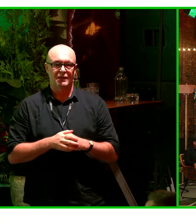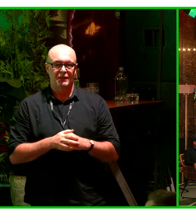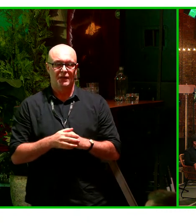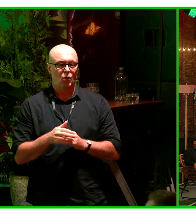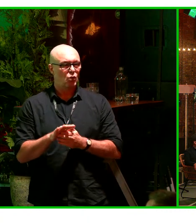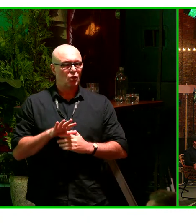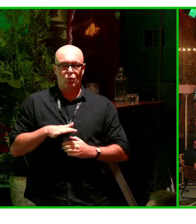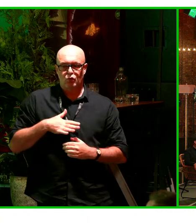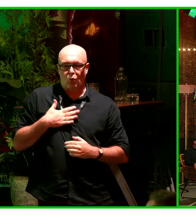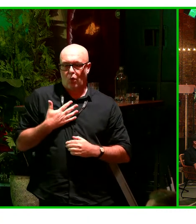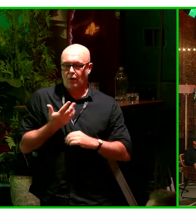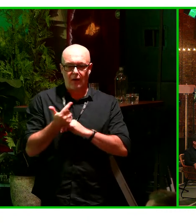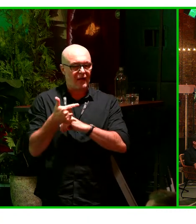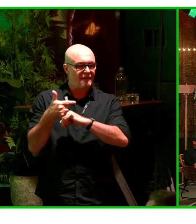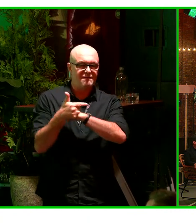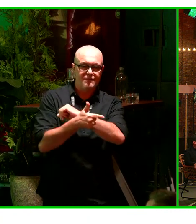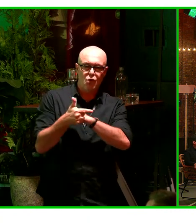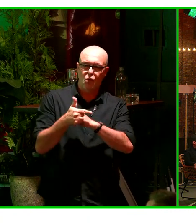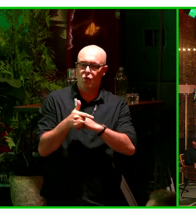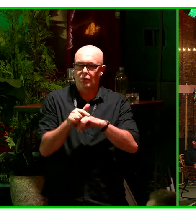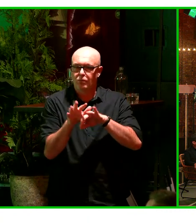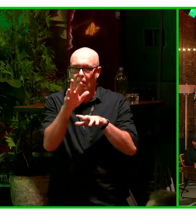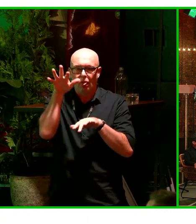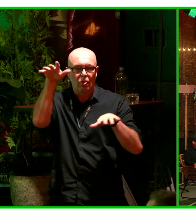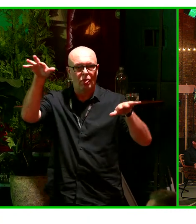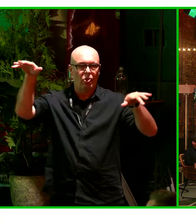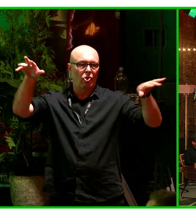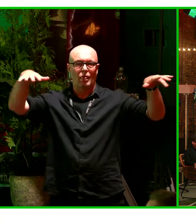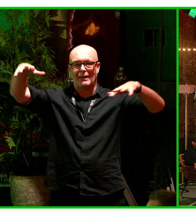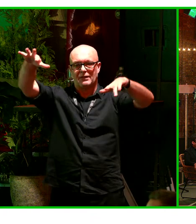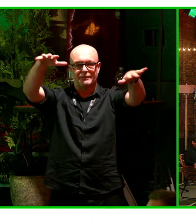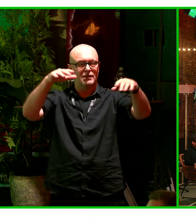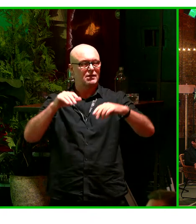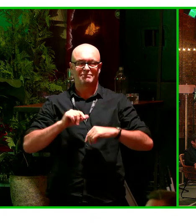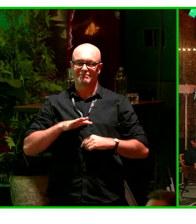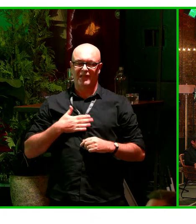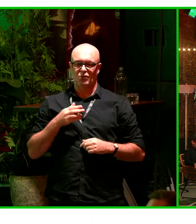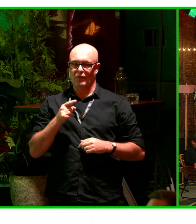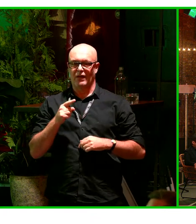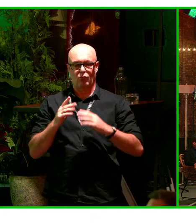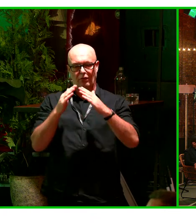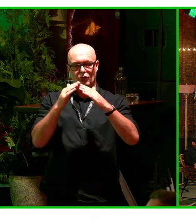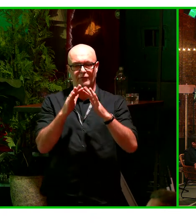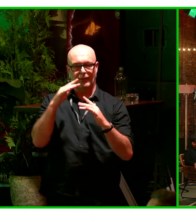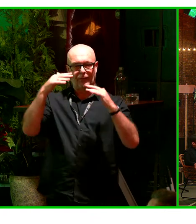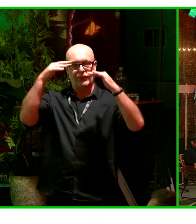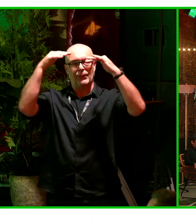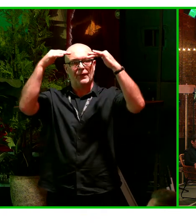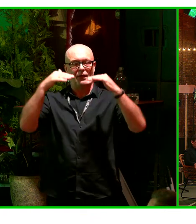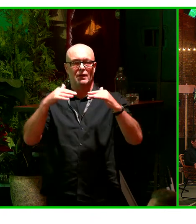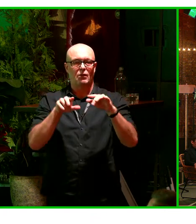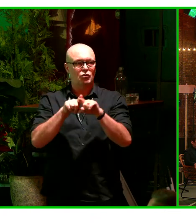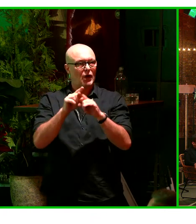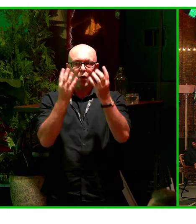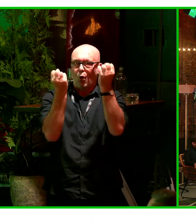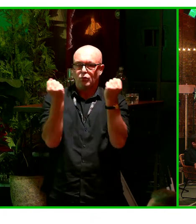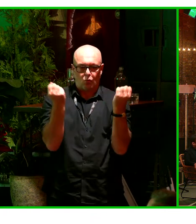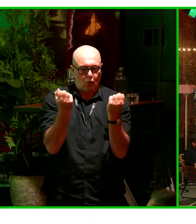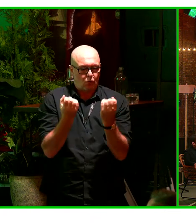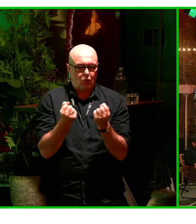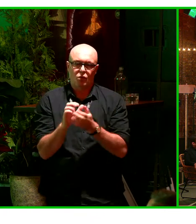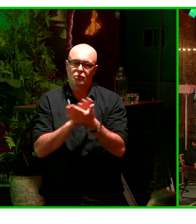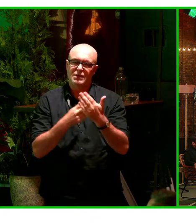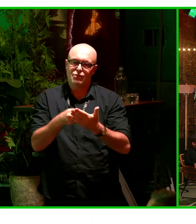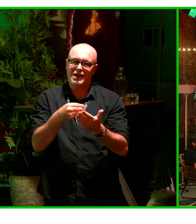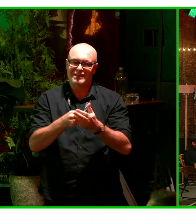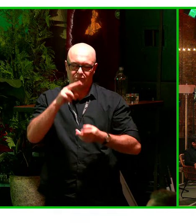allowing fuel to escape through the walls and windows and doors and roofs, but actually to bring those costs of